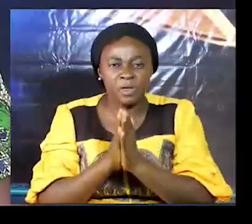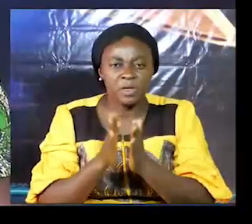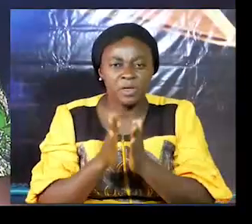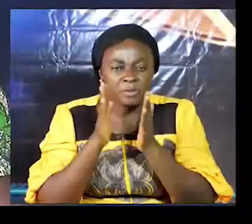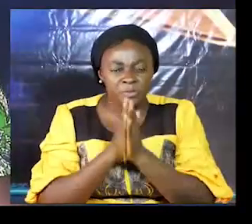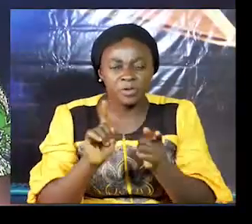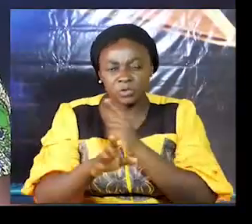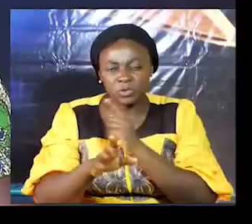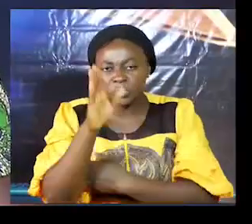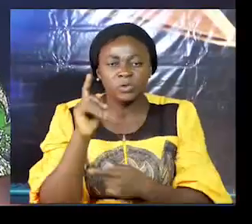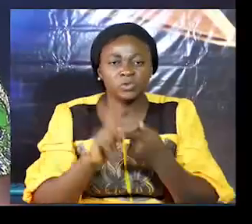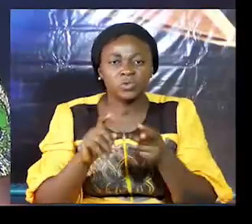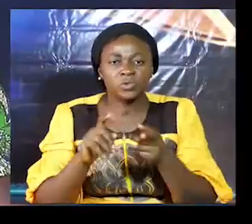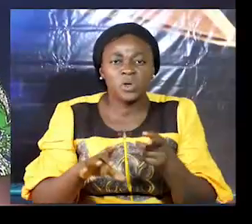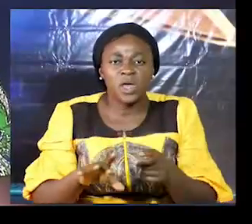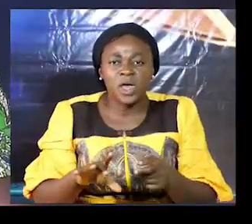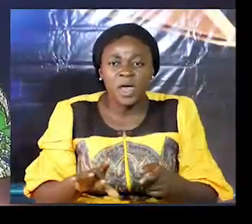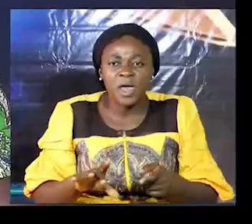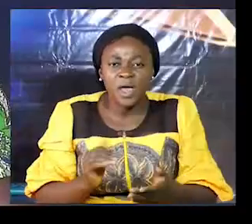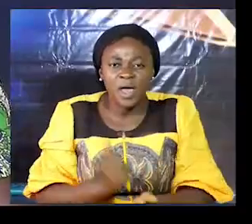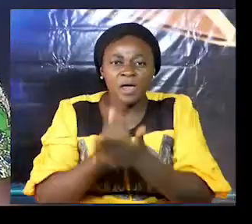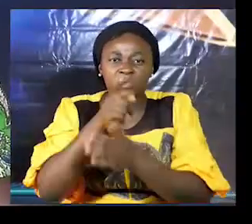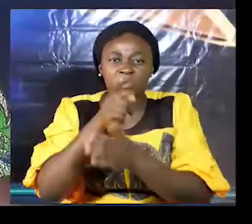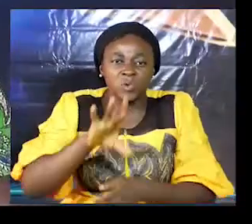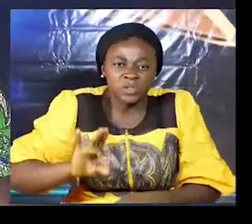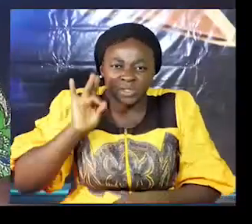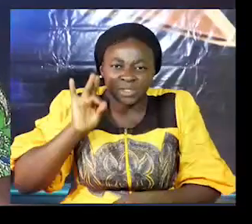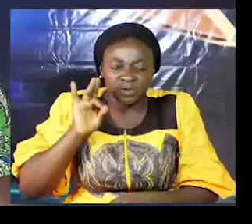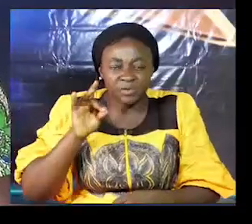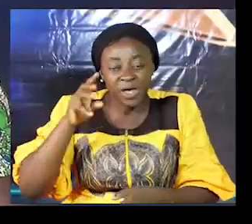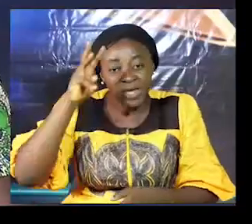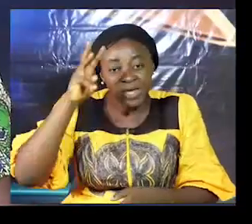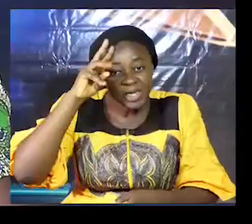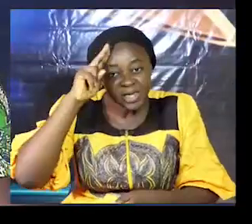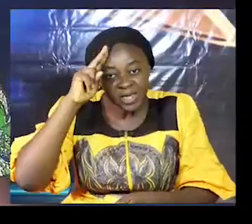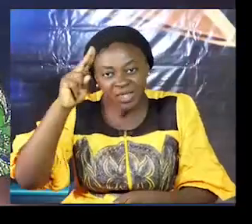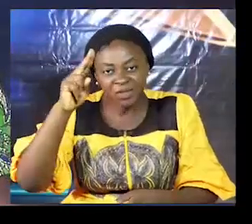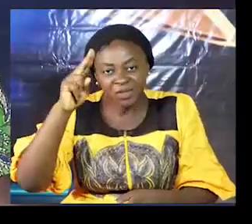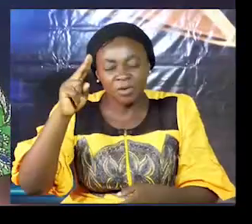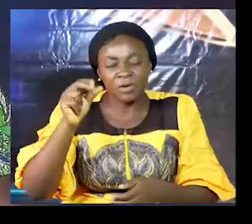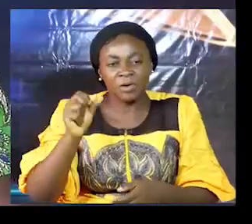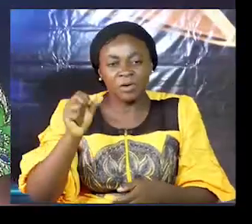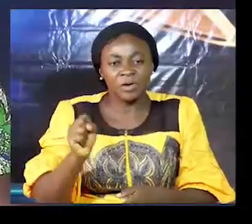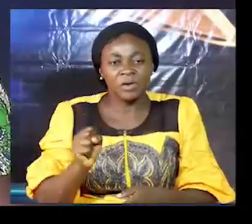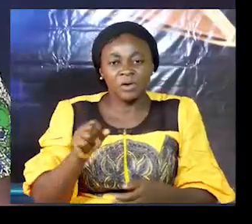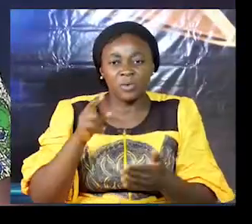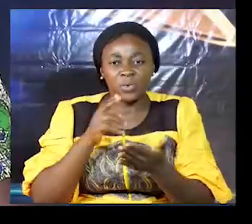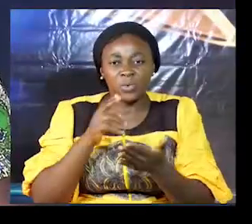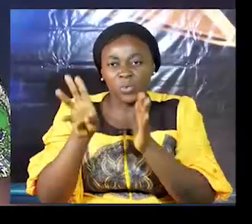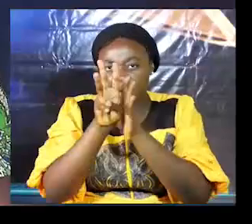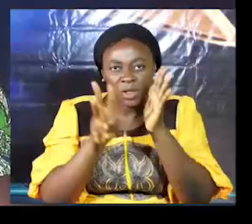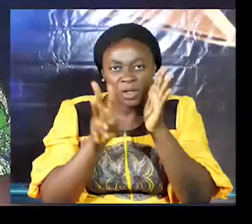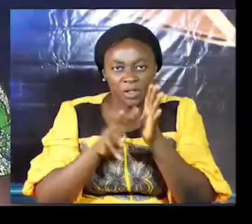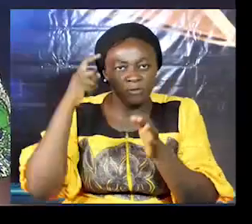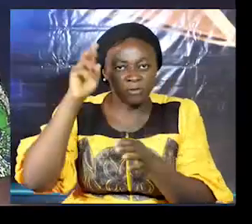He's a helper to help you to fulfill that will of God for your life. Can you also pray and say, Lord, I will not fall in